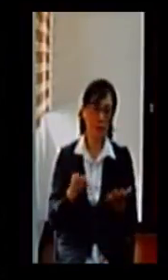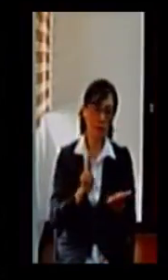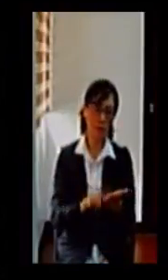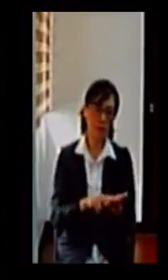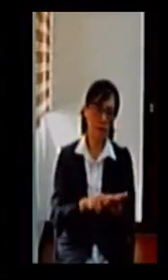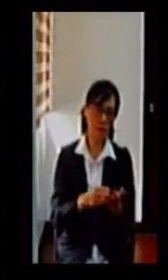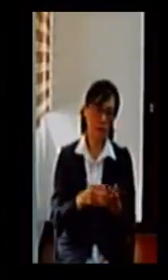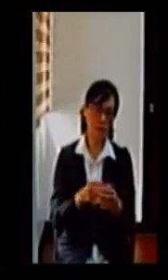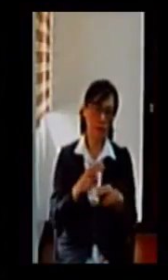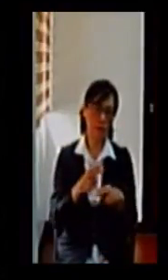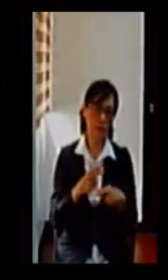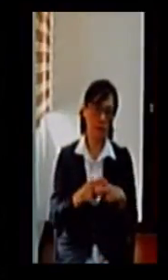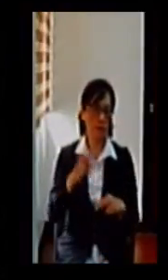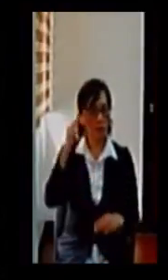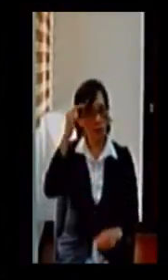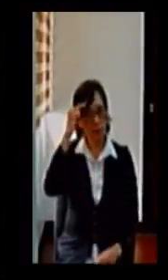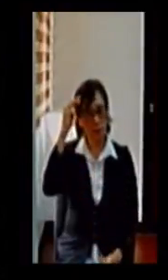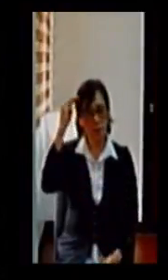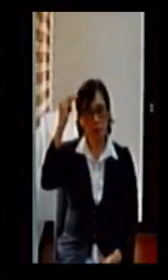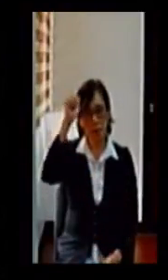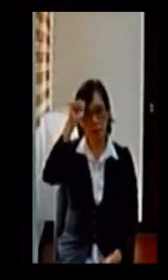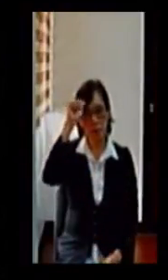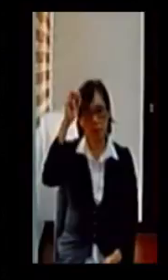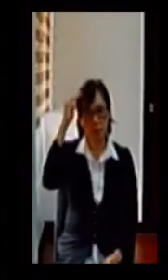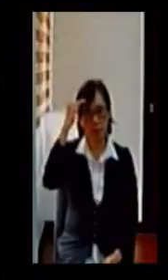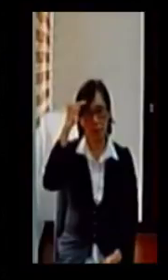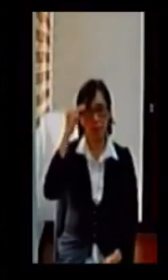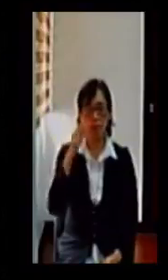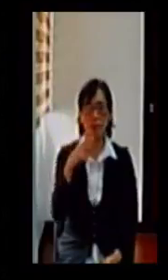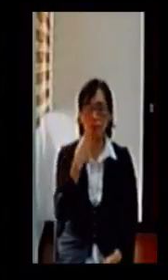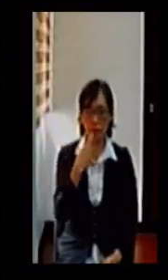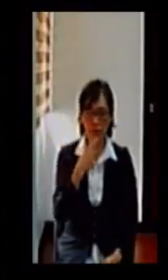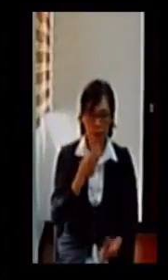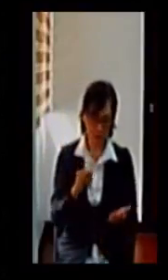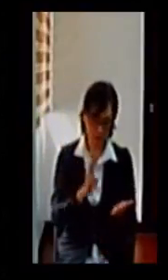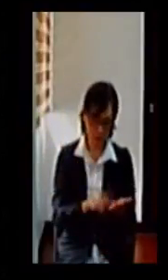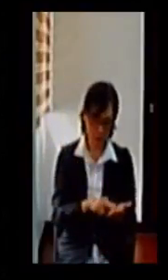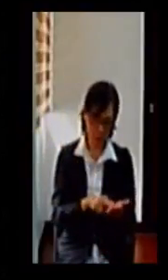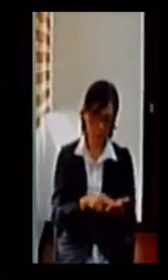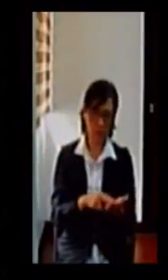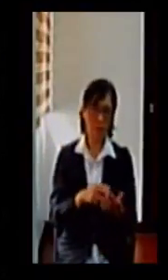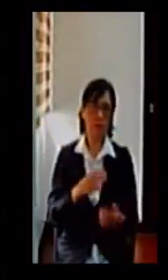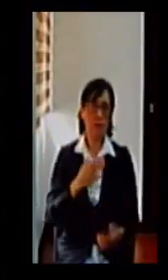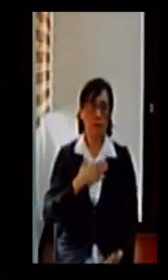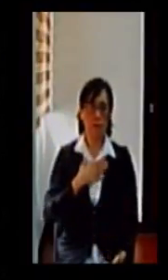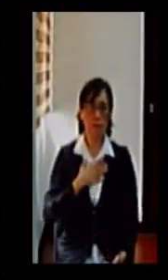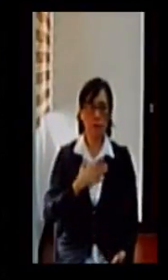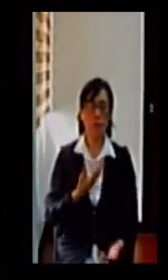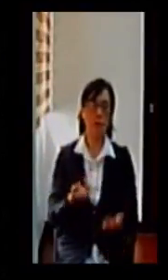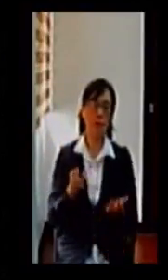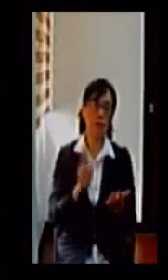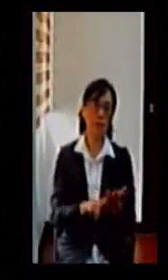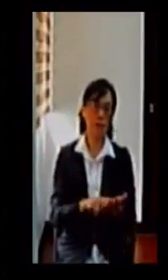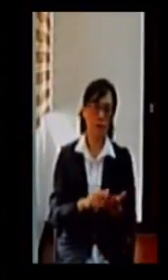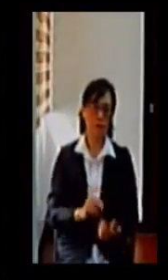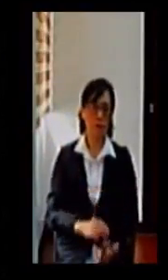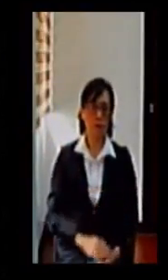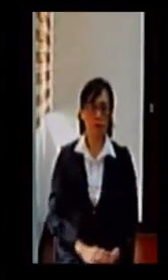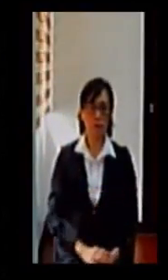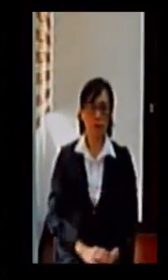name Neil Aldrin Maliari PhD. Whose signature is this? Yes, this is my signature, and I did the signature